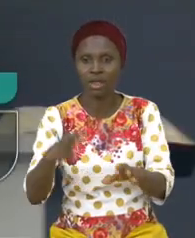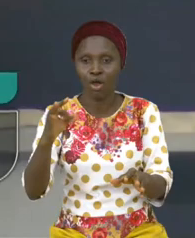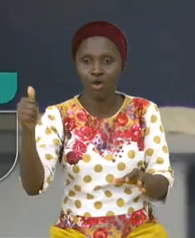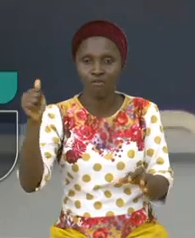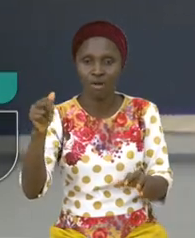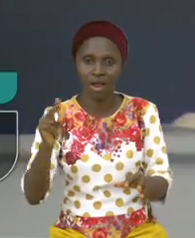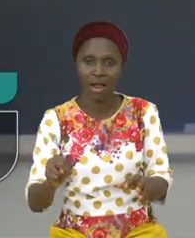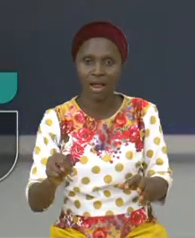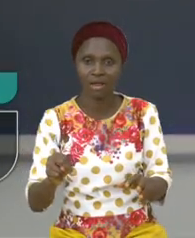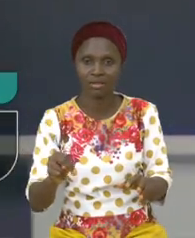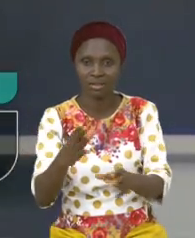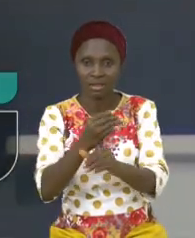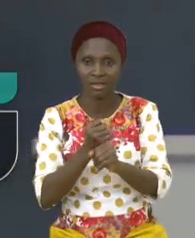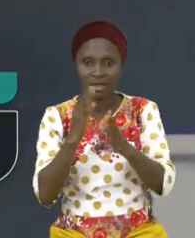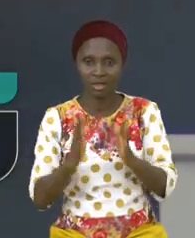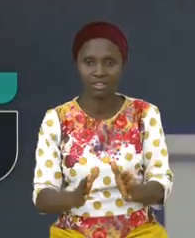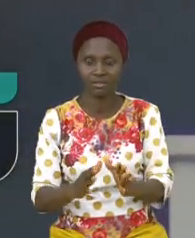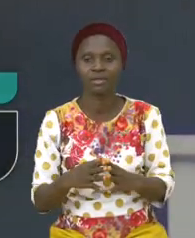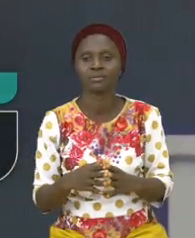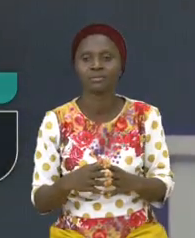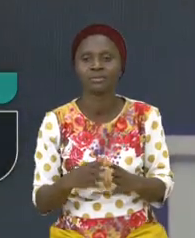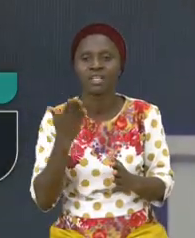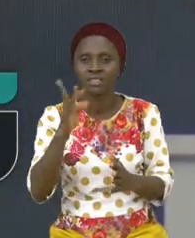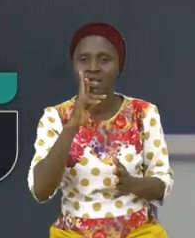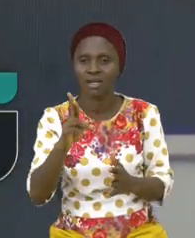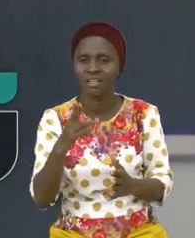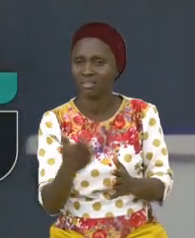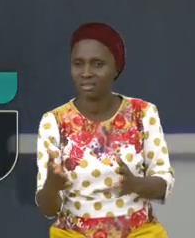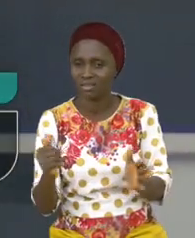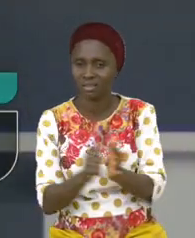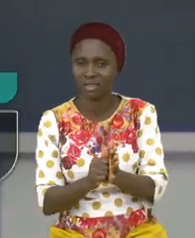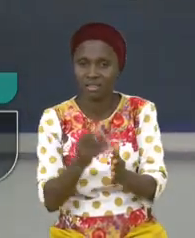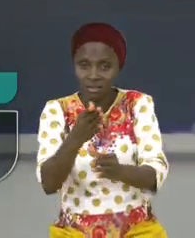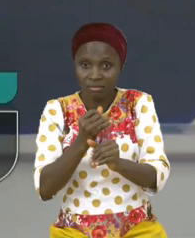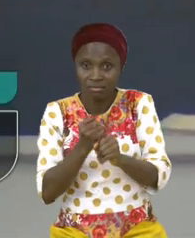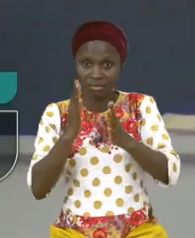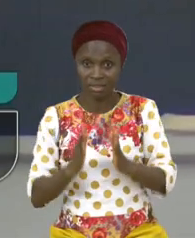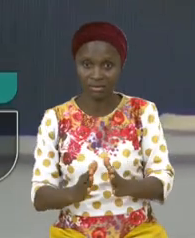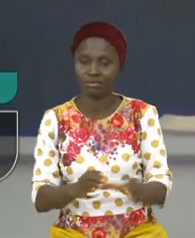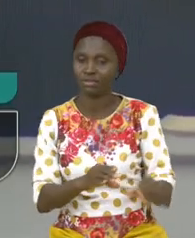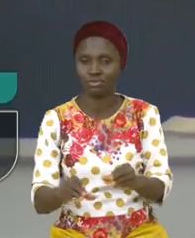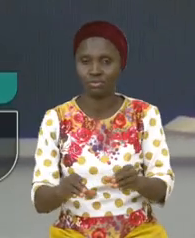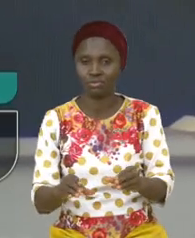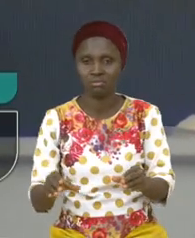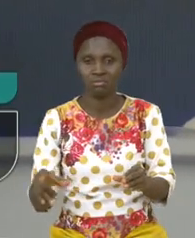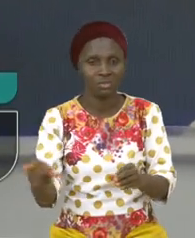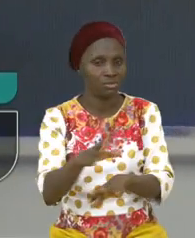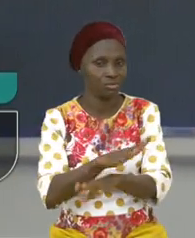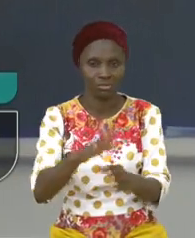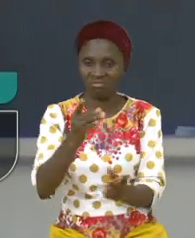achiever. There are things achievers do. They don't just stand,